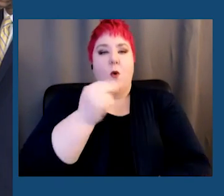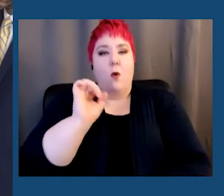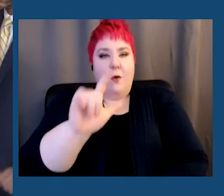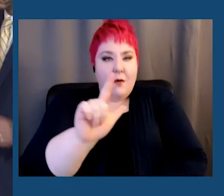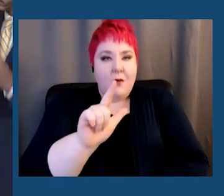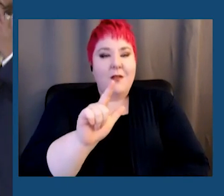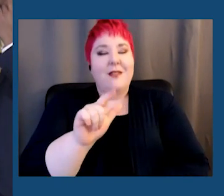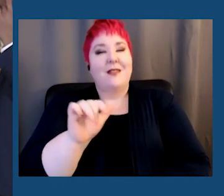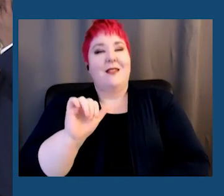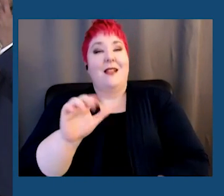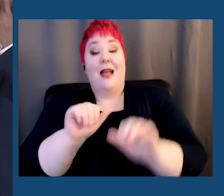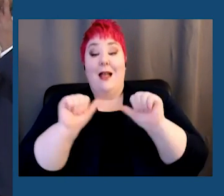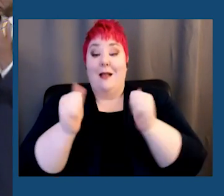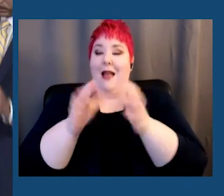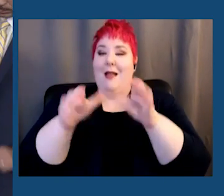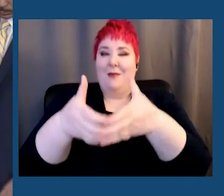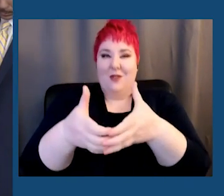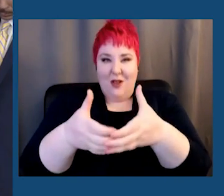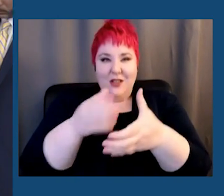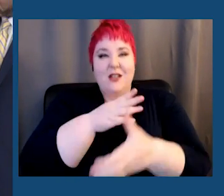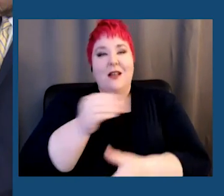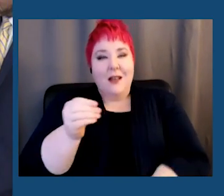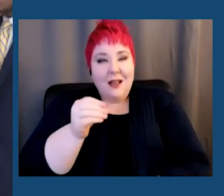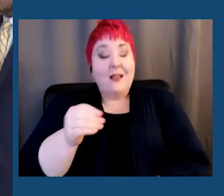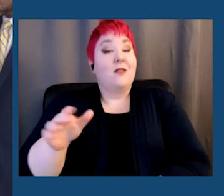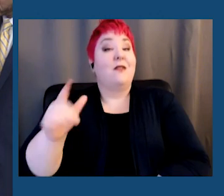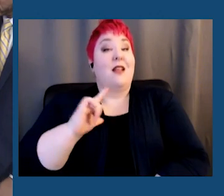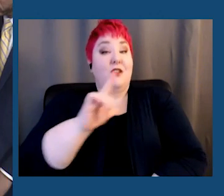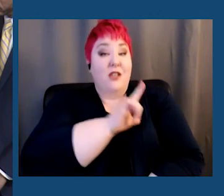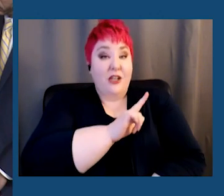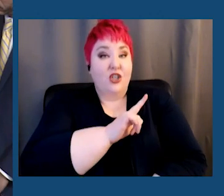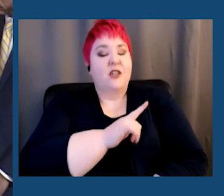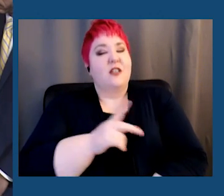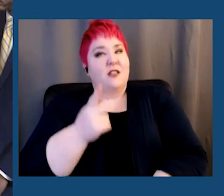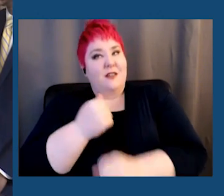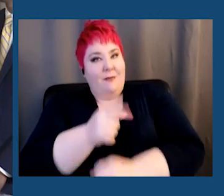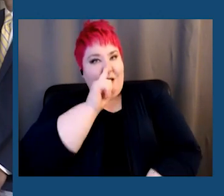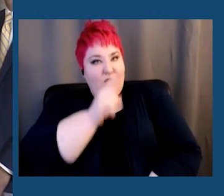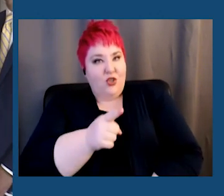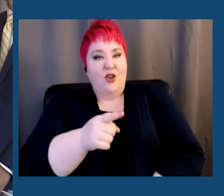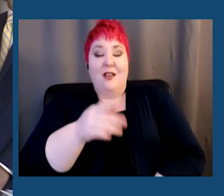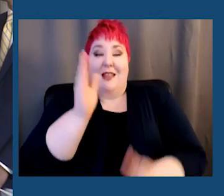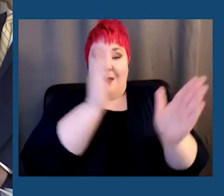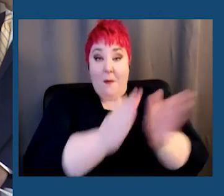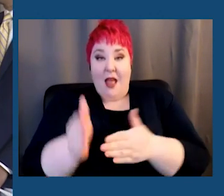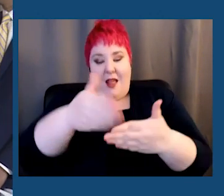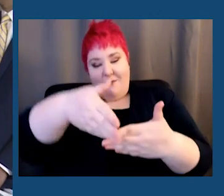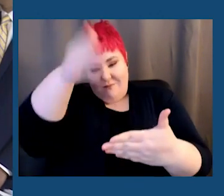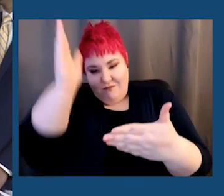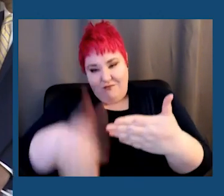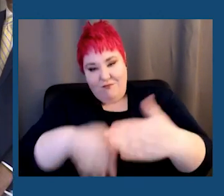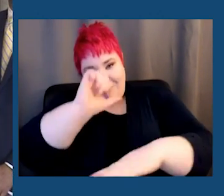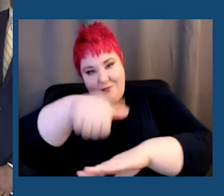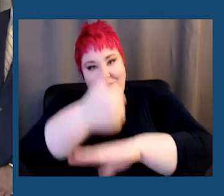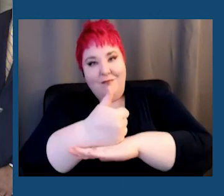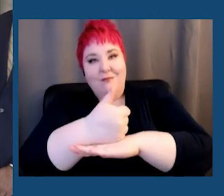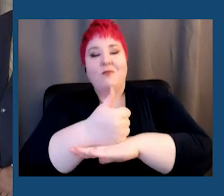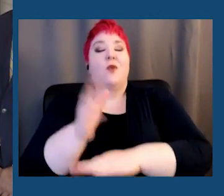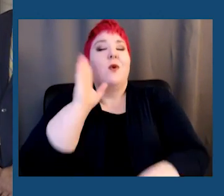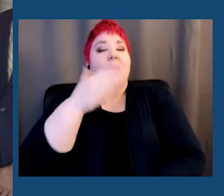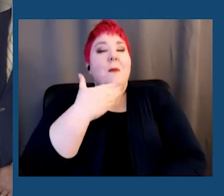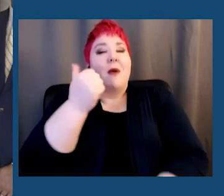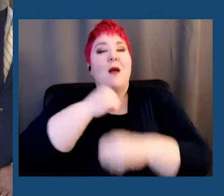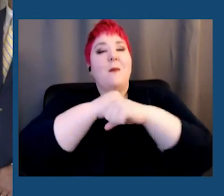legislature, to see that this plan finish the finish line. We'll be better protected, our employees and